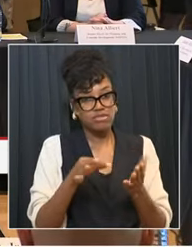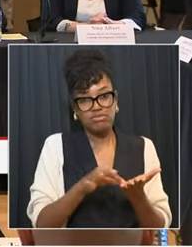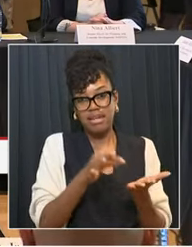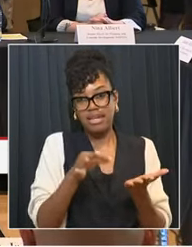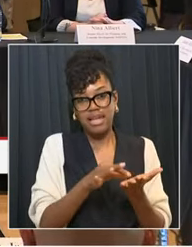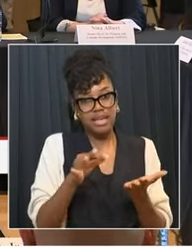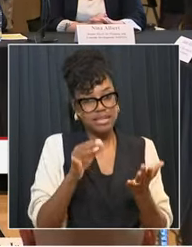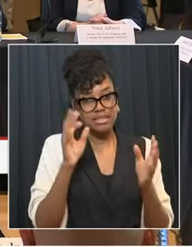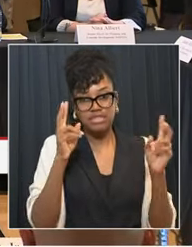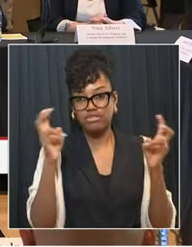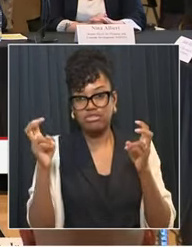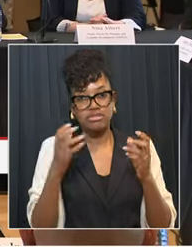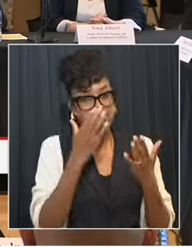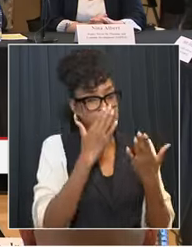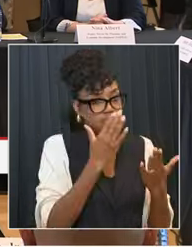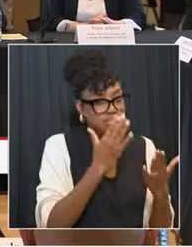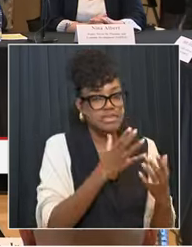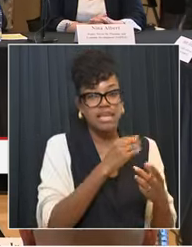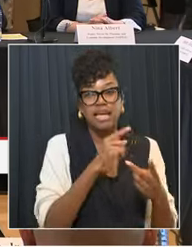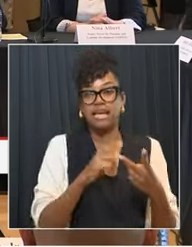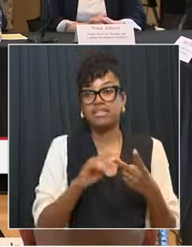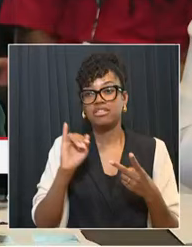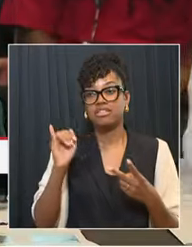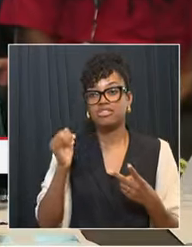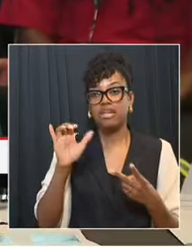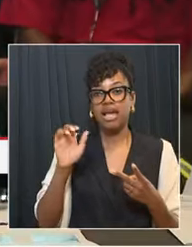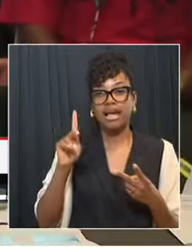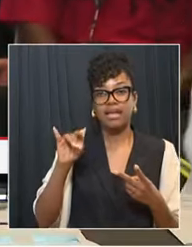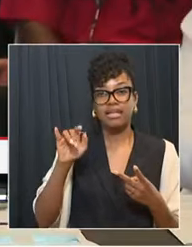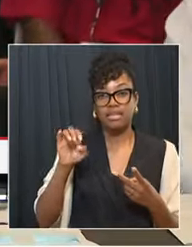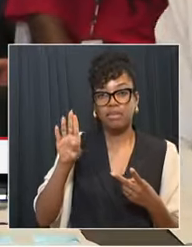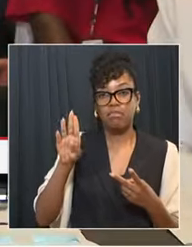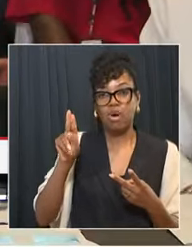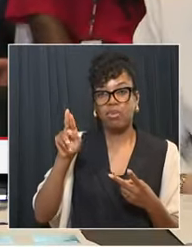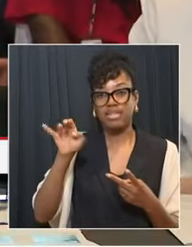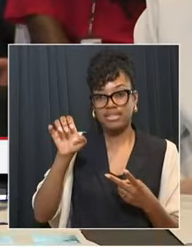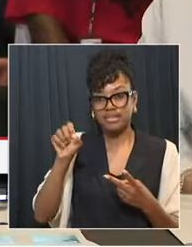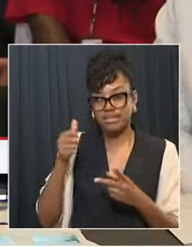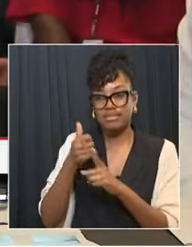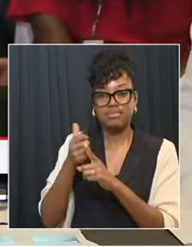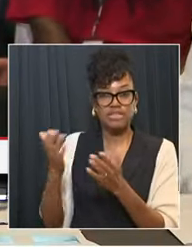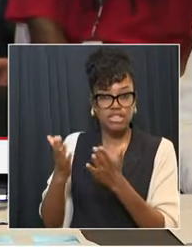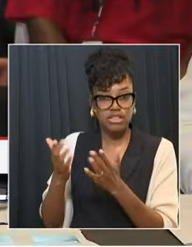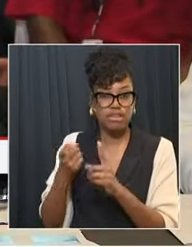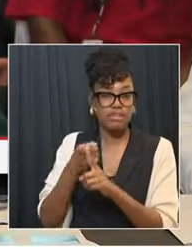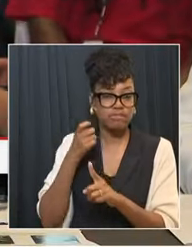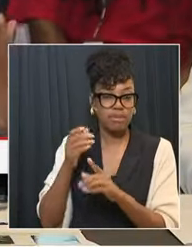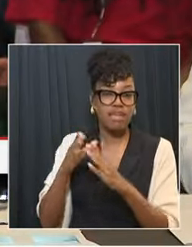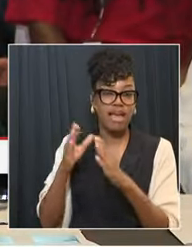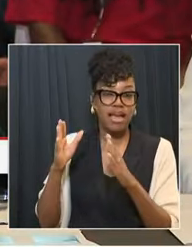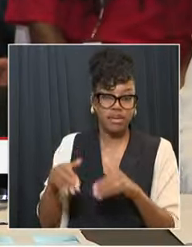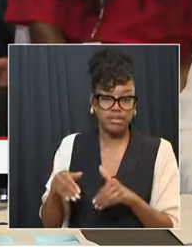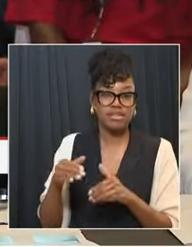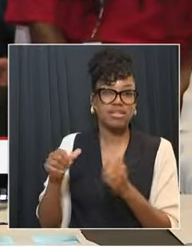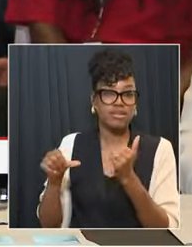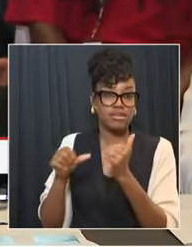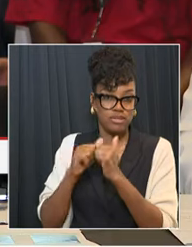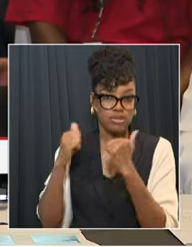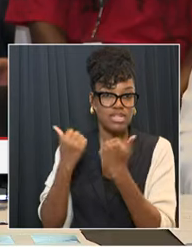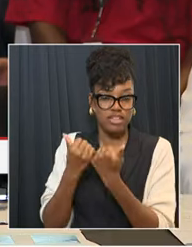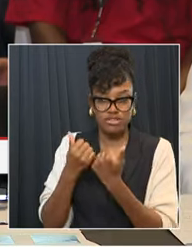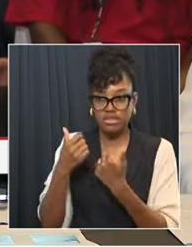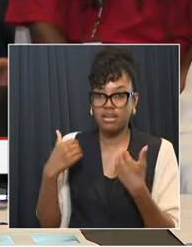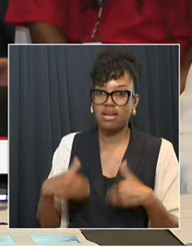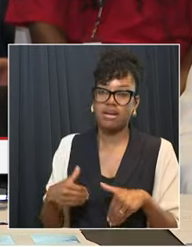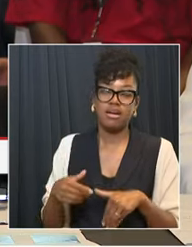issues. And I want to acknowledge Jackie Bowens, who is here from the DC Hospital Association, because collectively, I